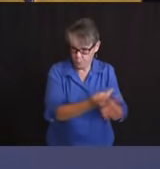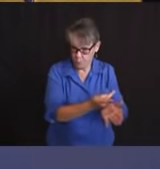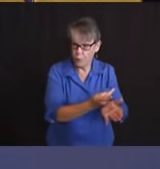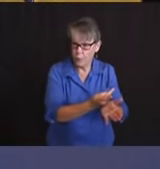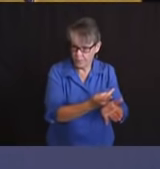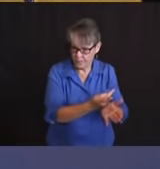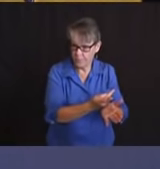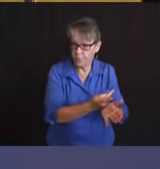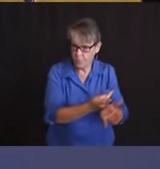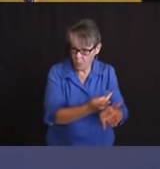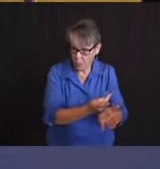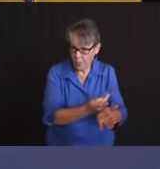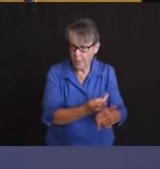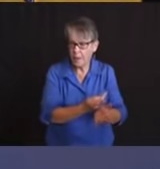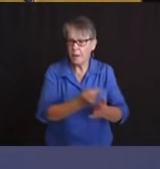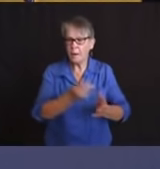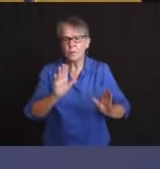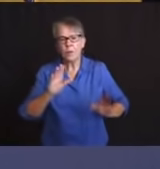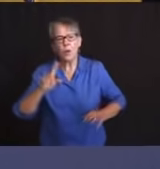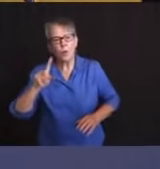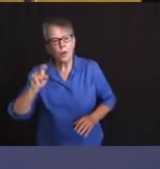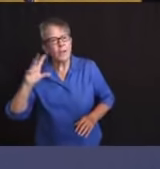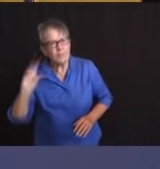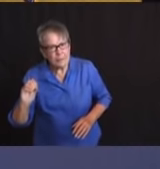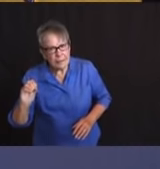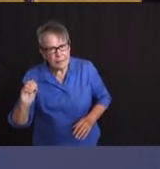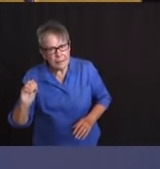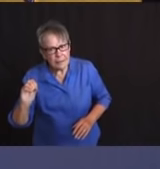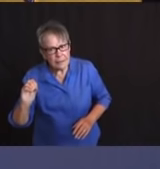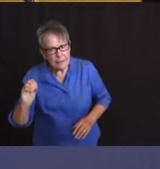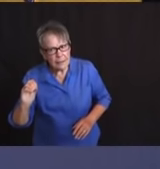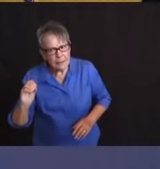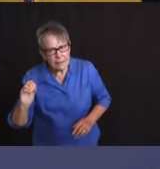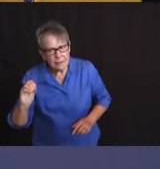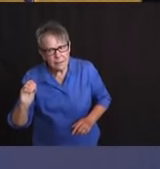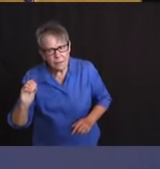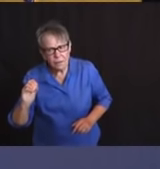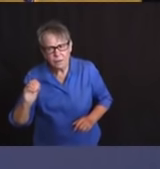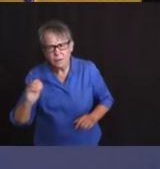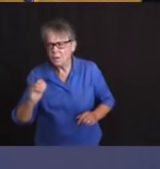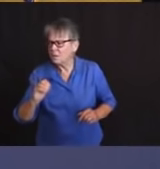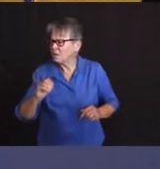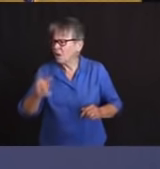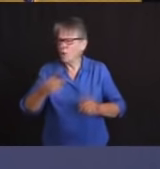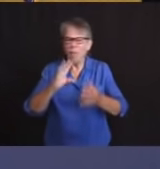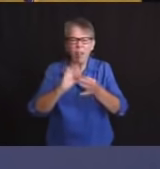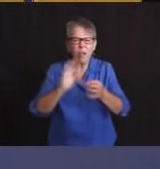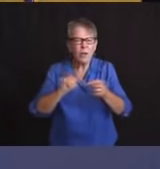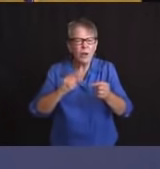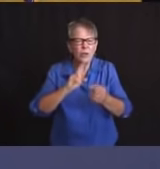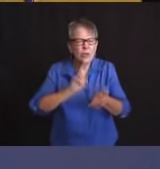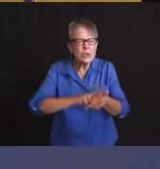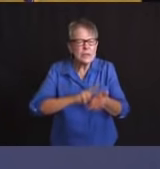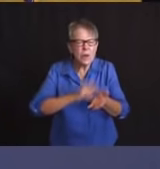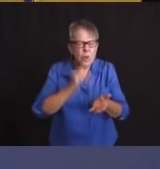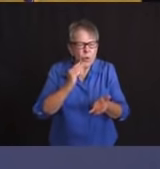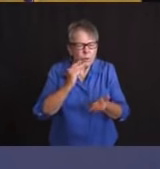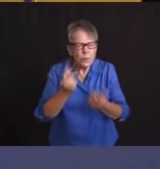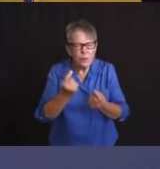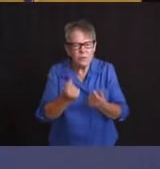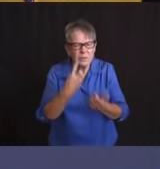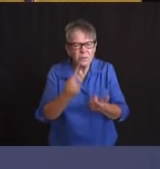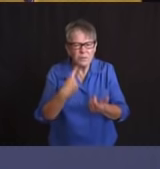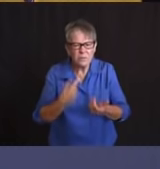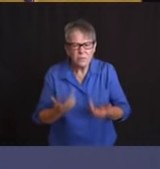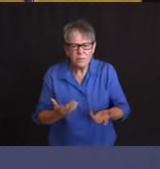And then you had nursing homes. Again, apologies. Can you provide any updates on the state's response to the DOJ request for nursing